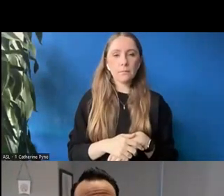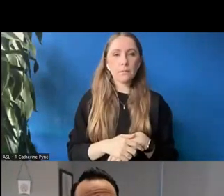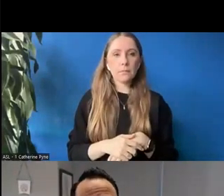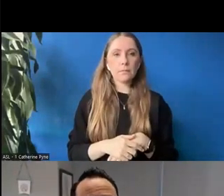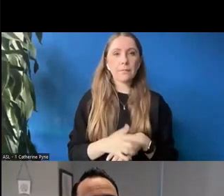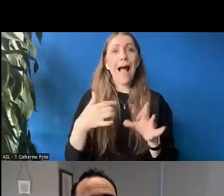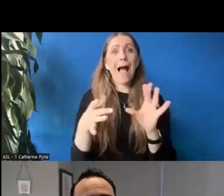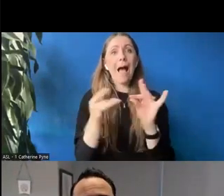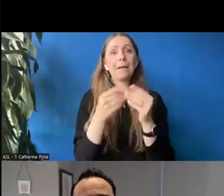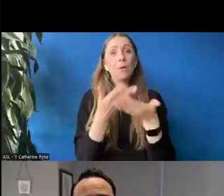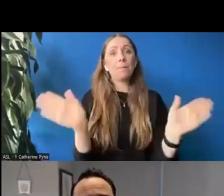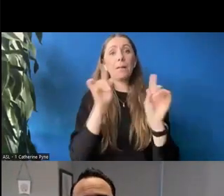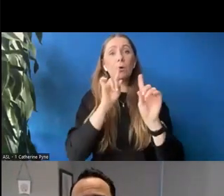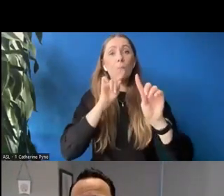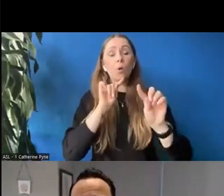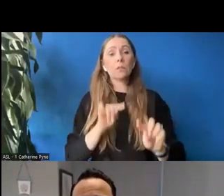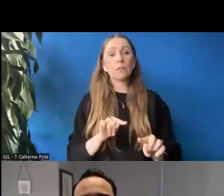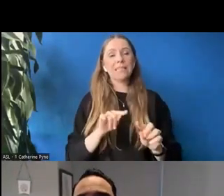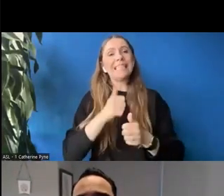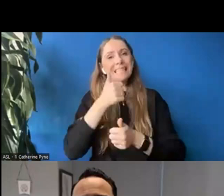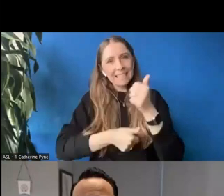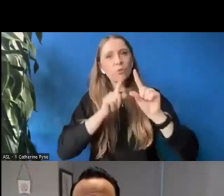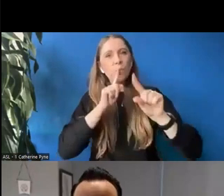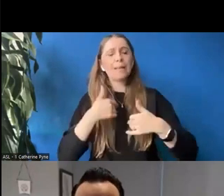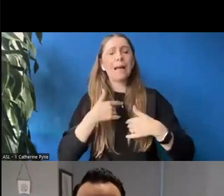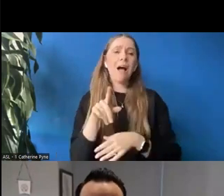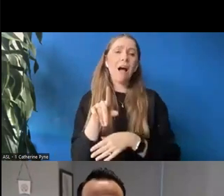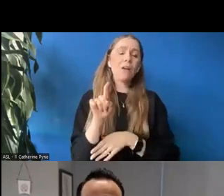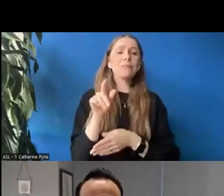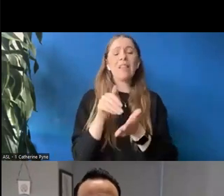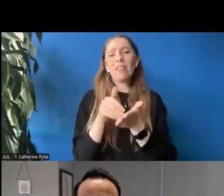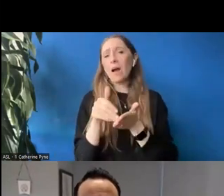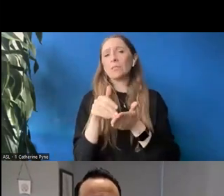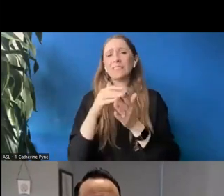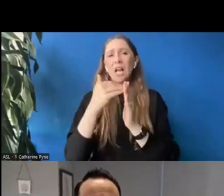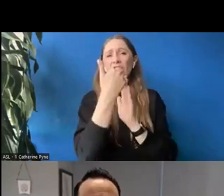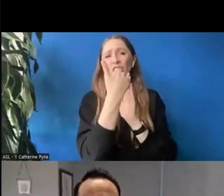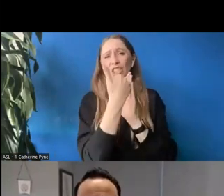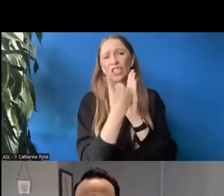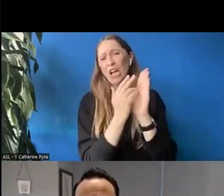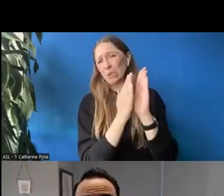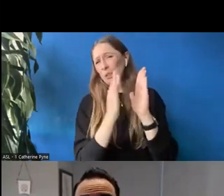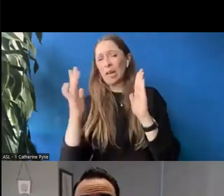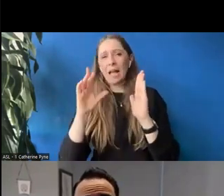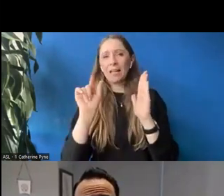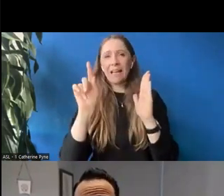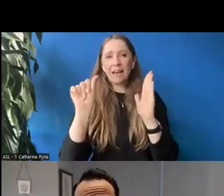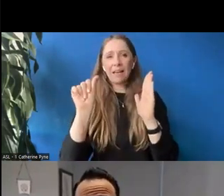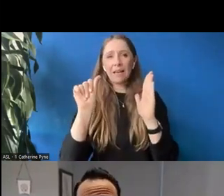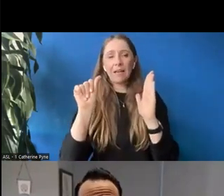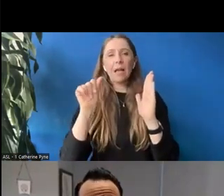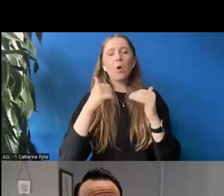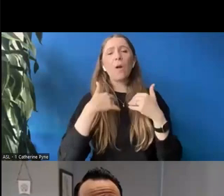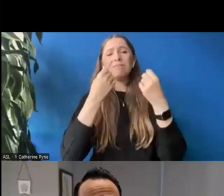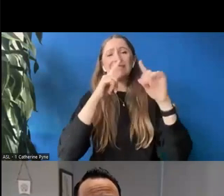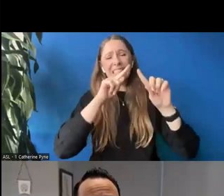I mentioned the public reports. Each of these reports has hundreds of thousands of rows of data available. The underlying de-identified